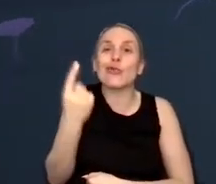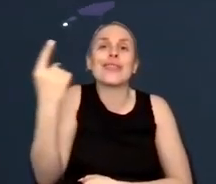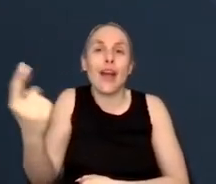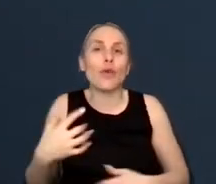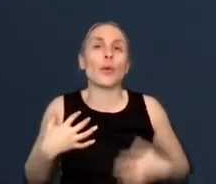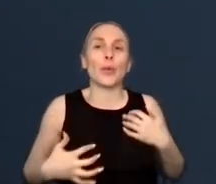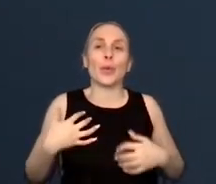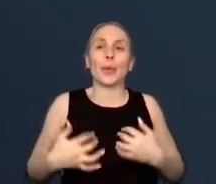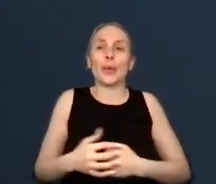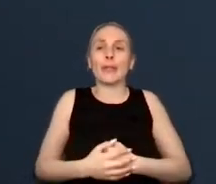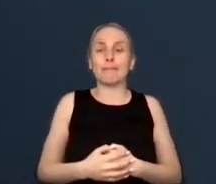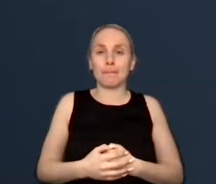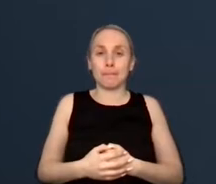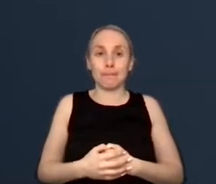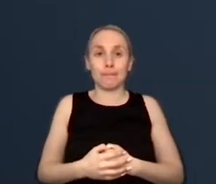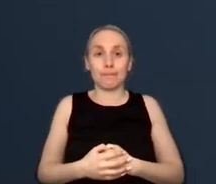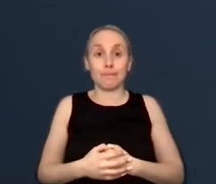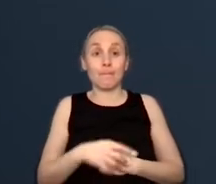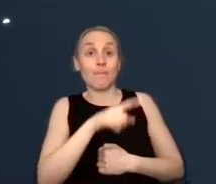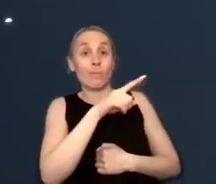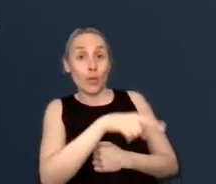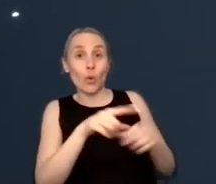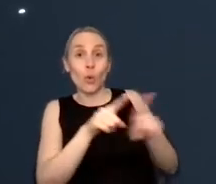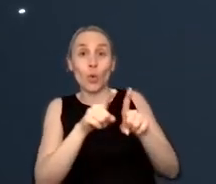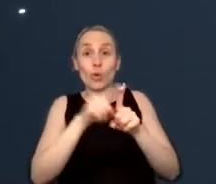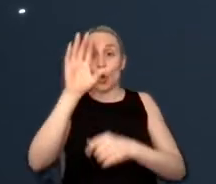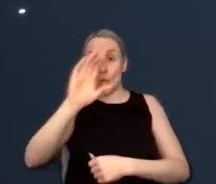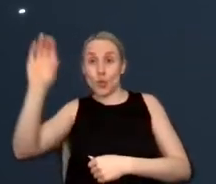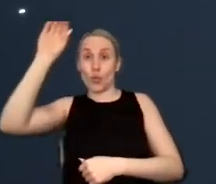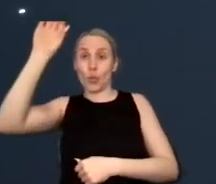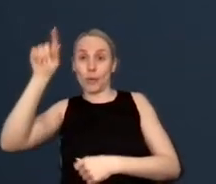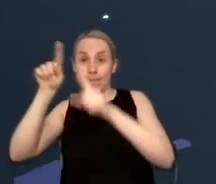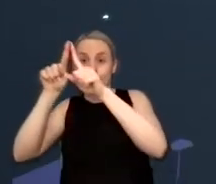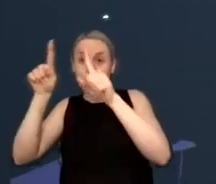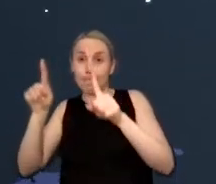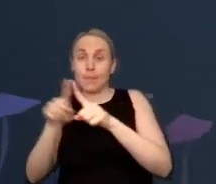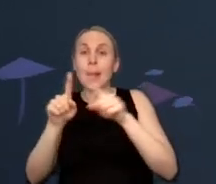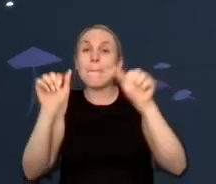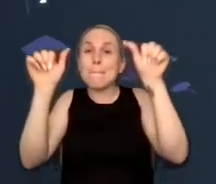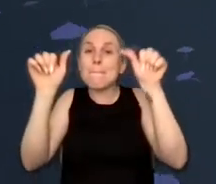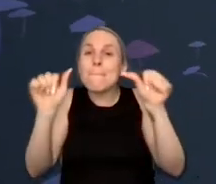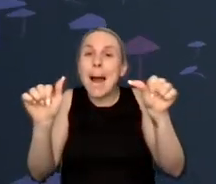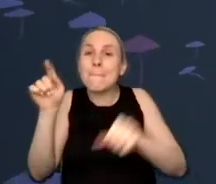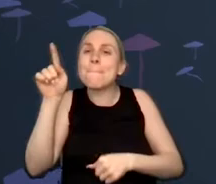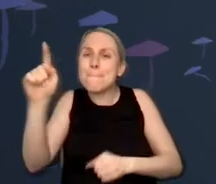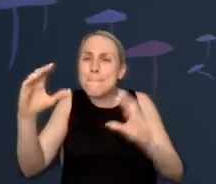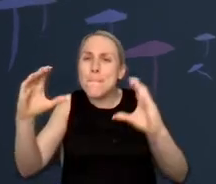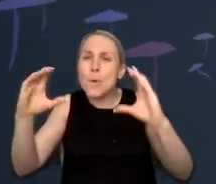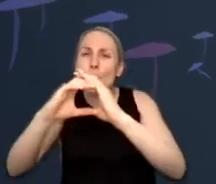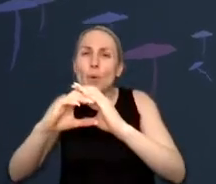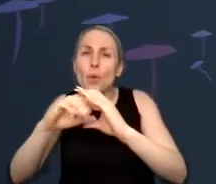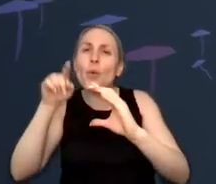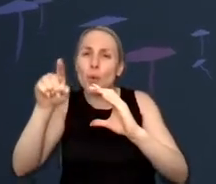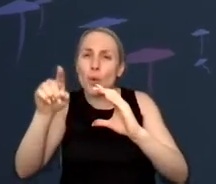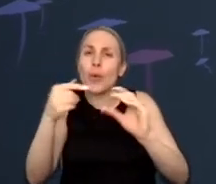that the little mini map up in the right, like if were each point labeled, I feel like,